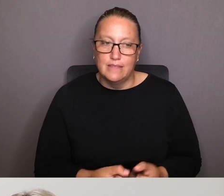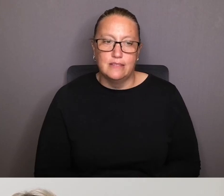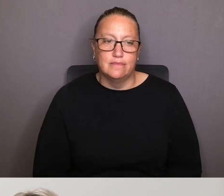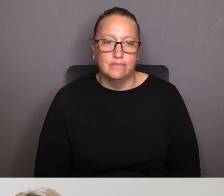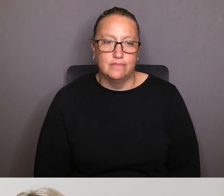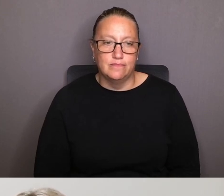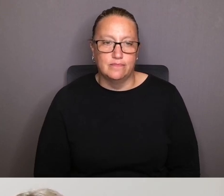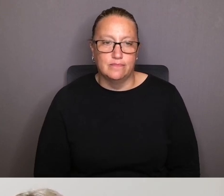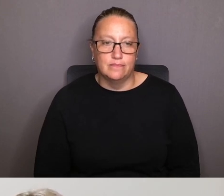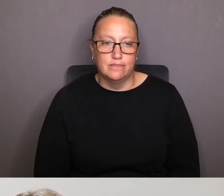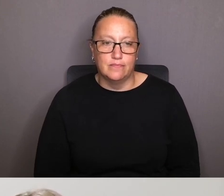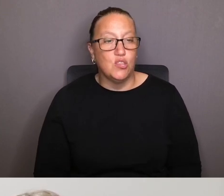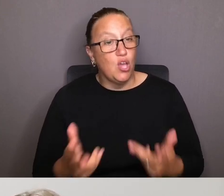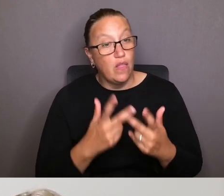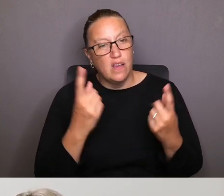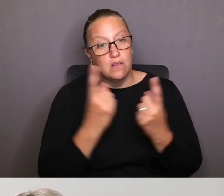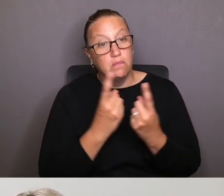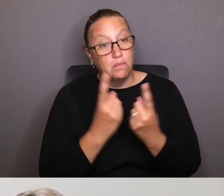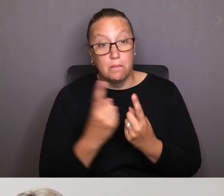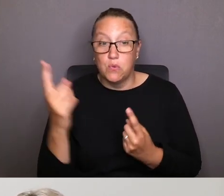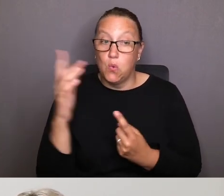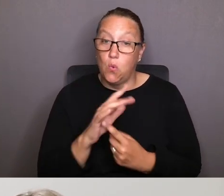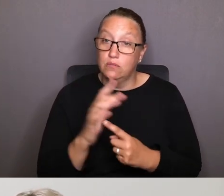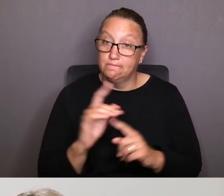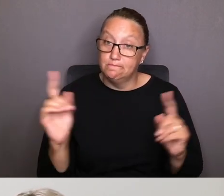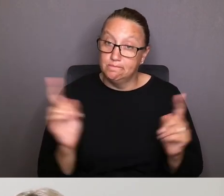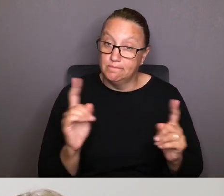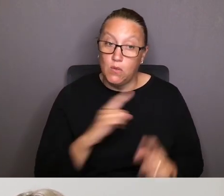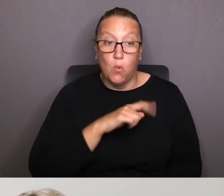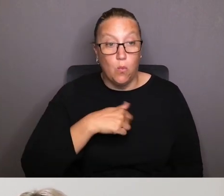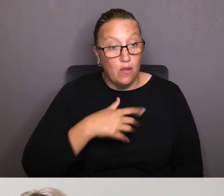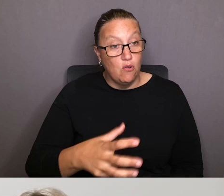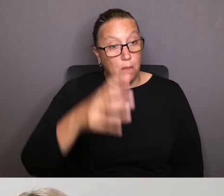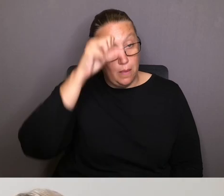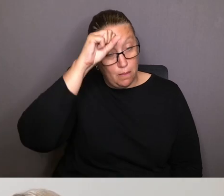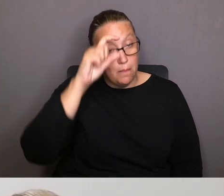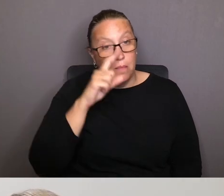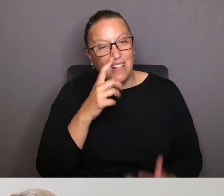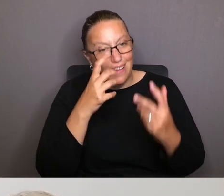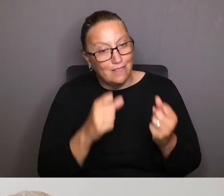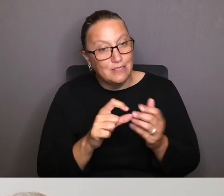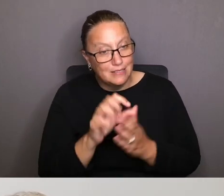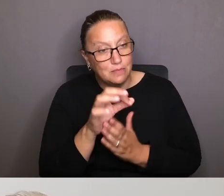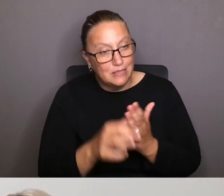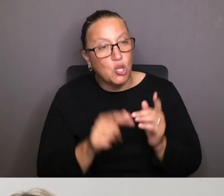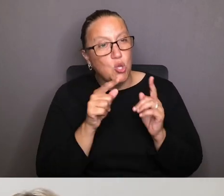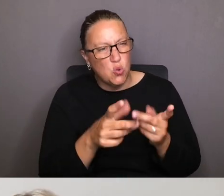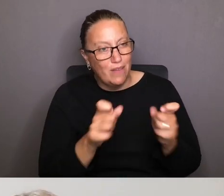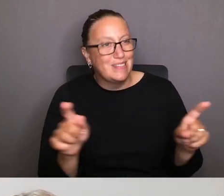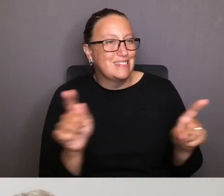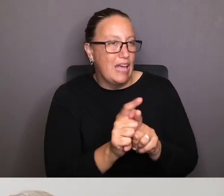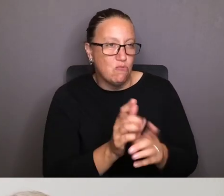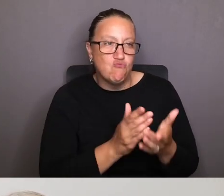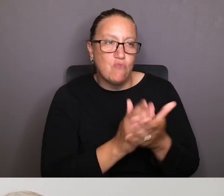point is to remember that people with disability have the same rights as anybody else in terms